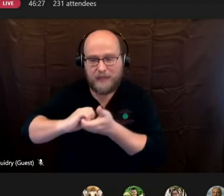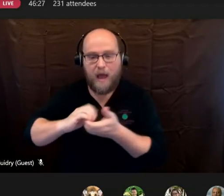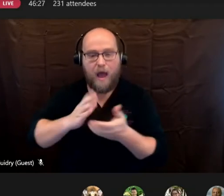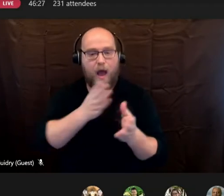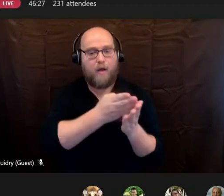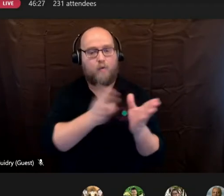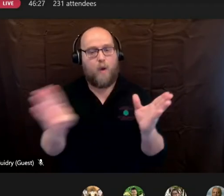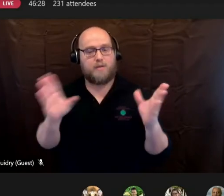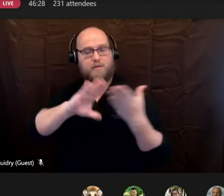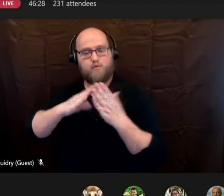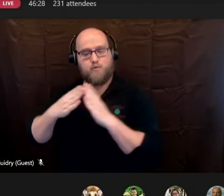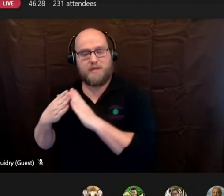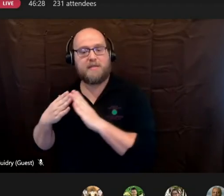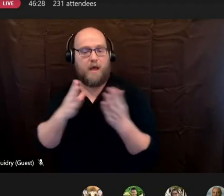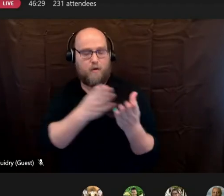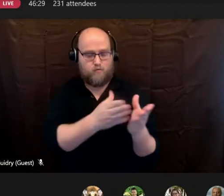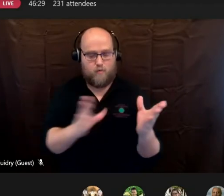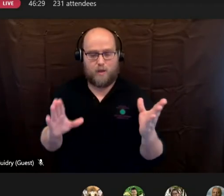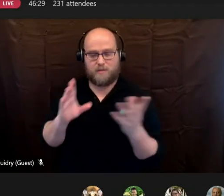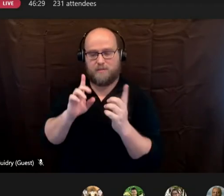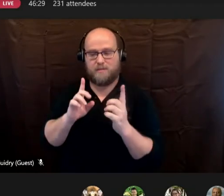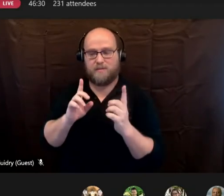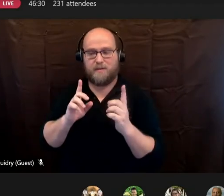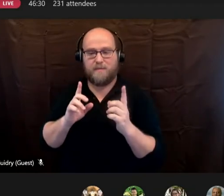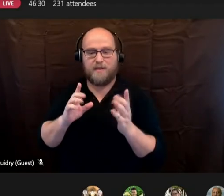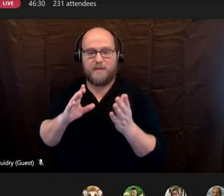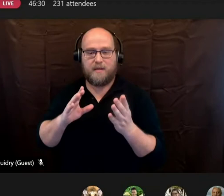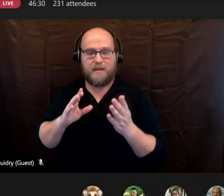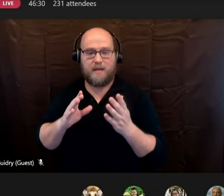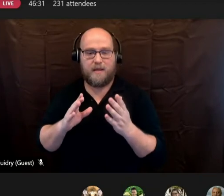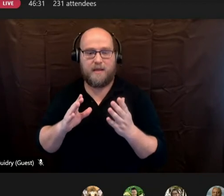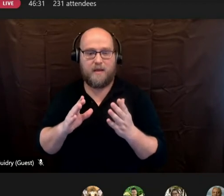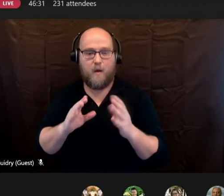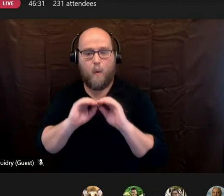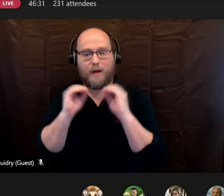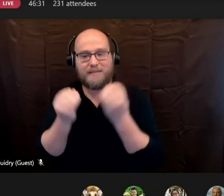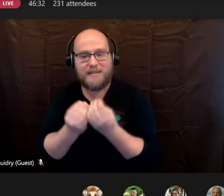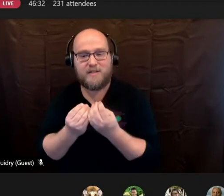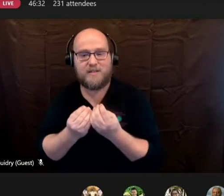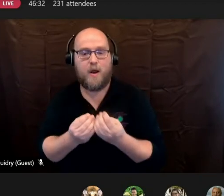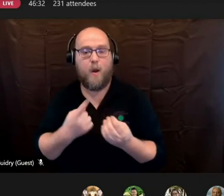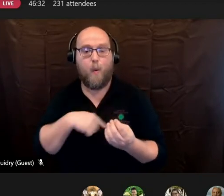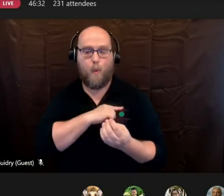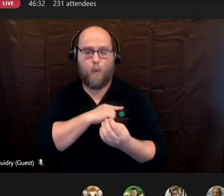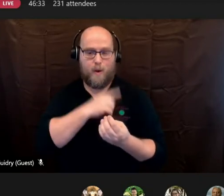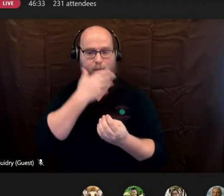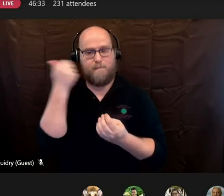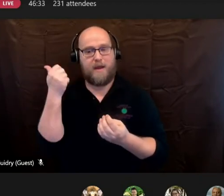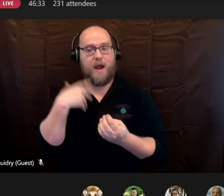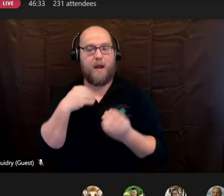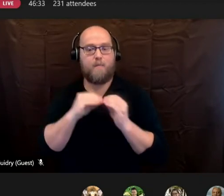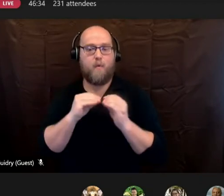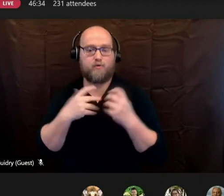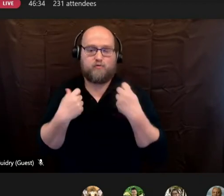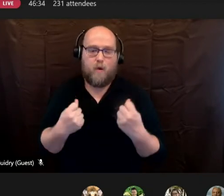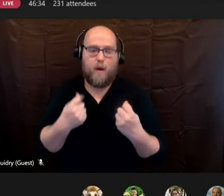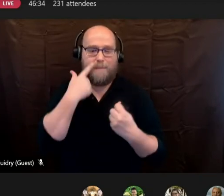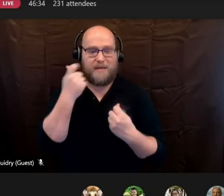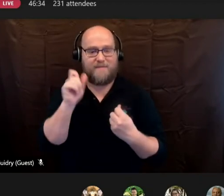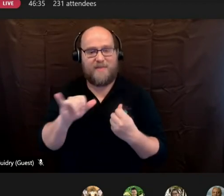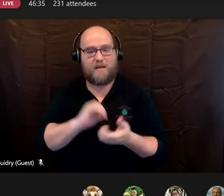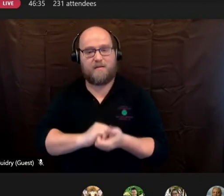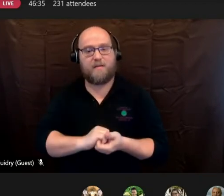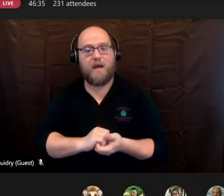better and stronger because of this collaboration. SPS has partnered with Seattle Indian Health Board, Seattle Cancer